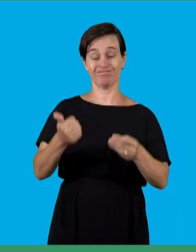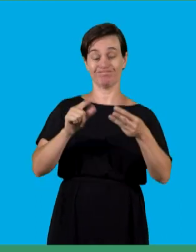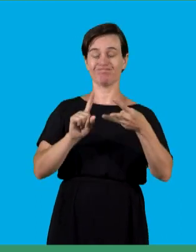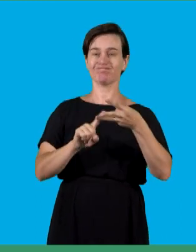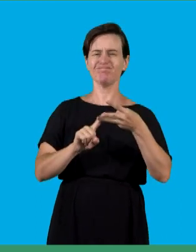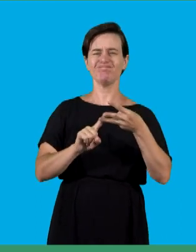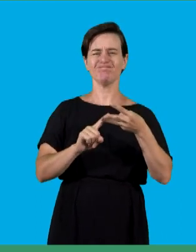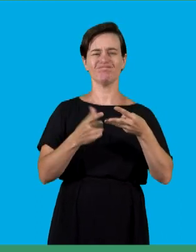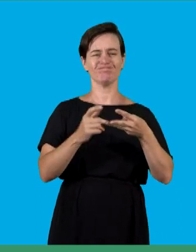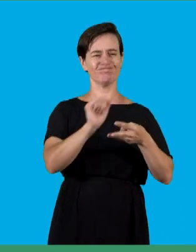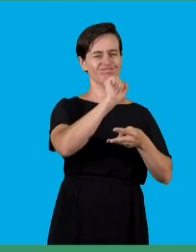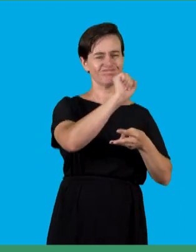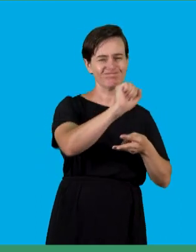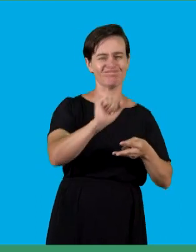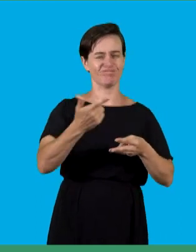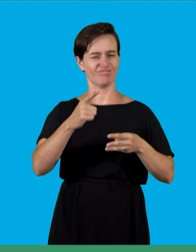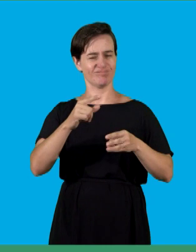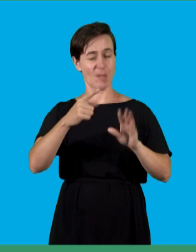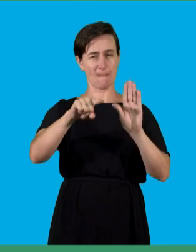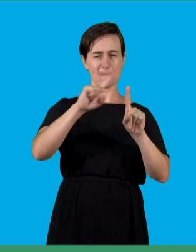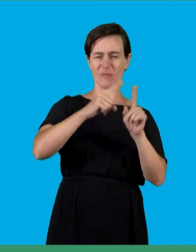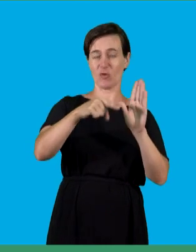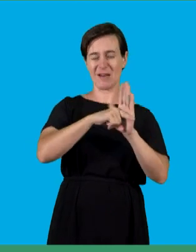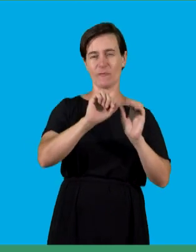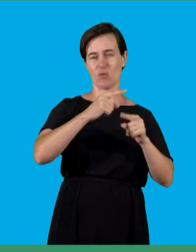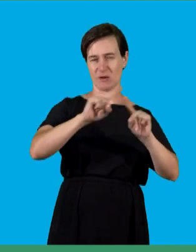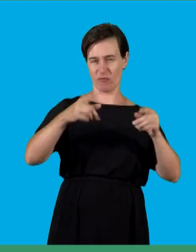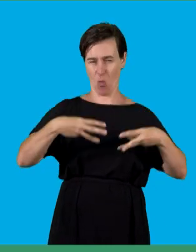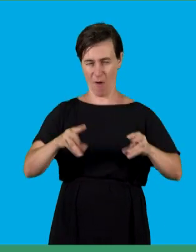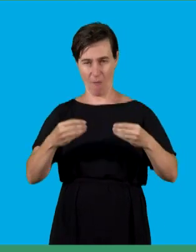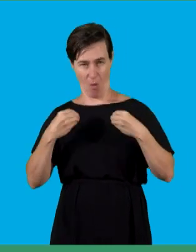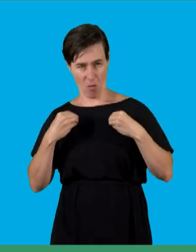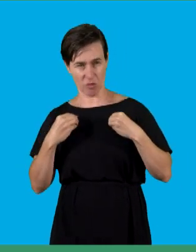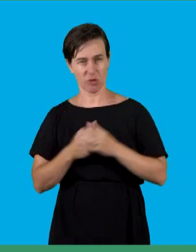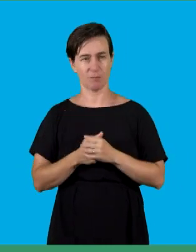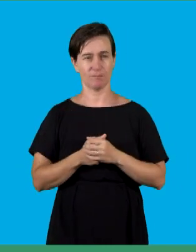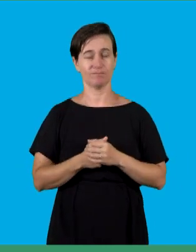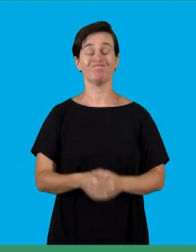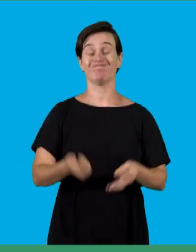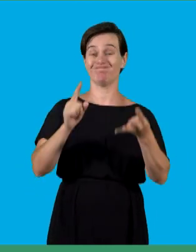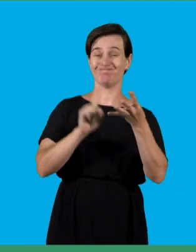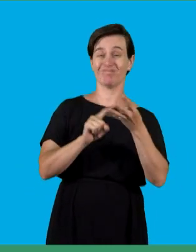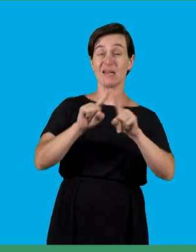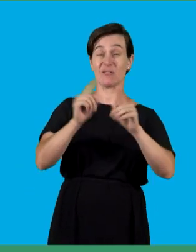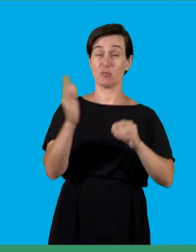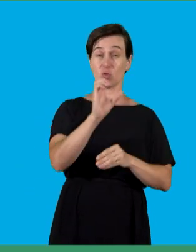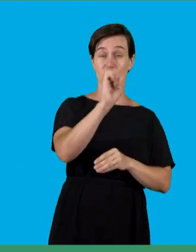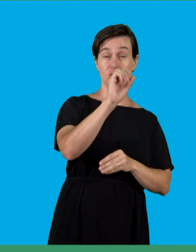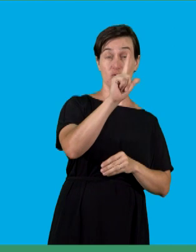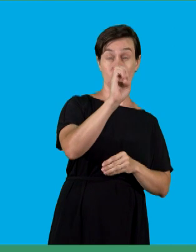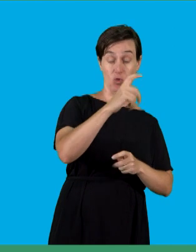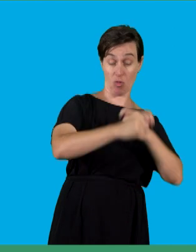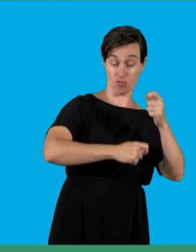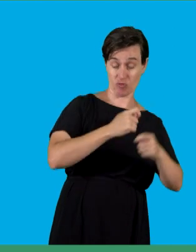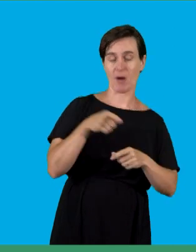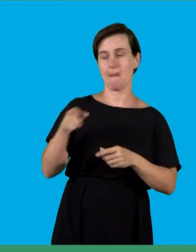or advantages or disadvantages. And lastly, we will look at the differences between a sole trader as